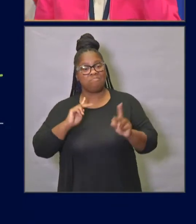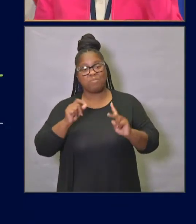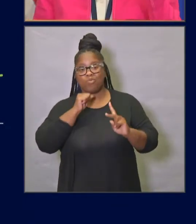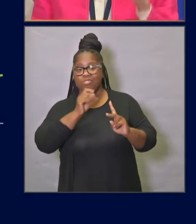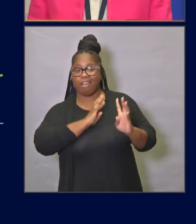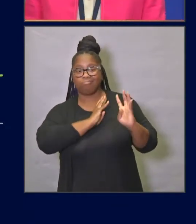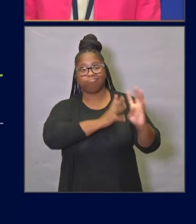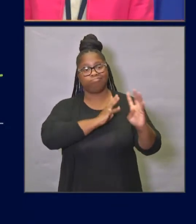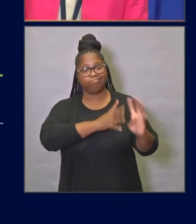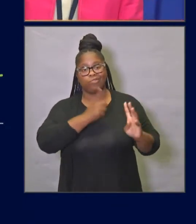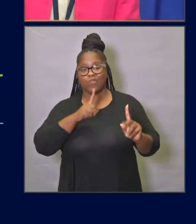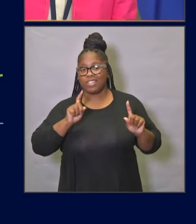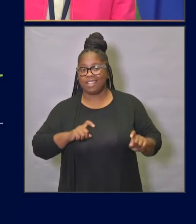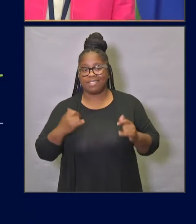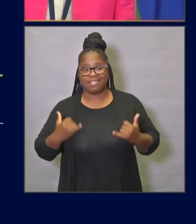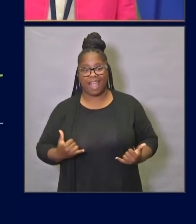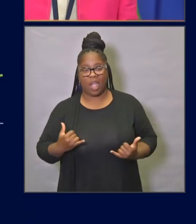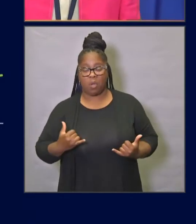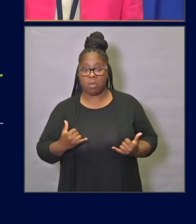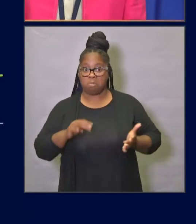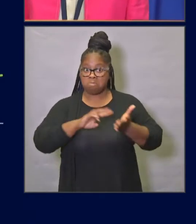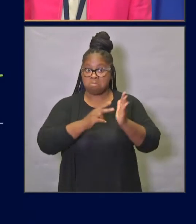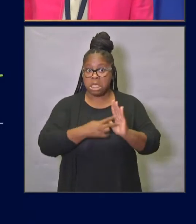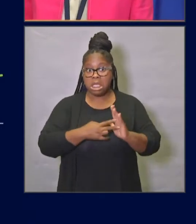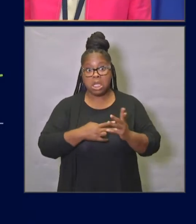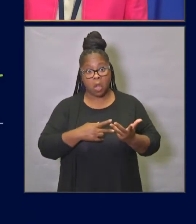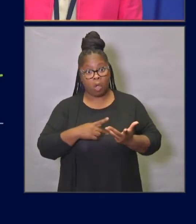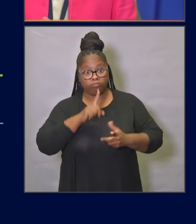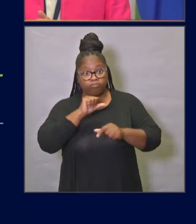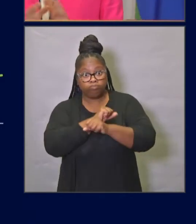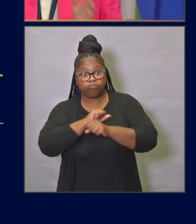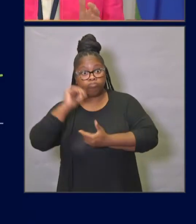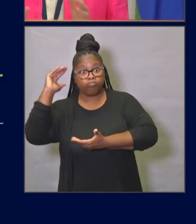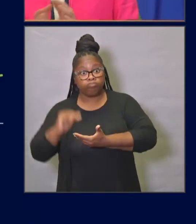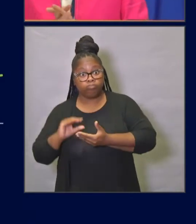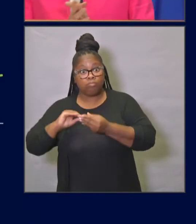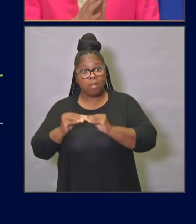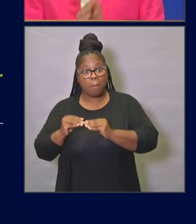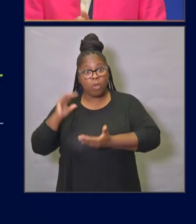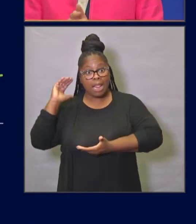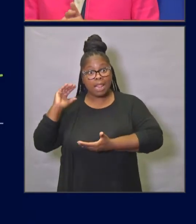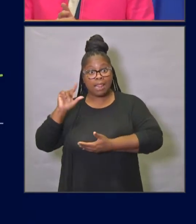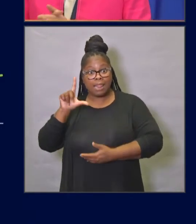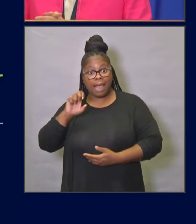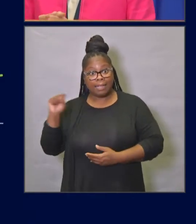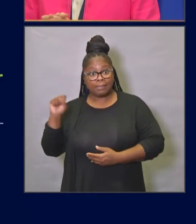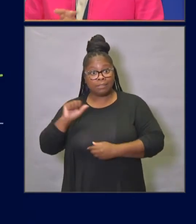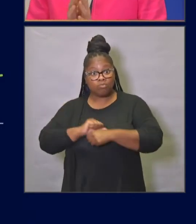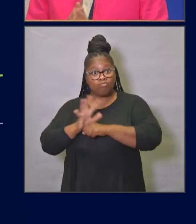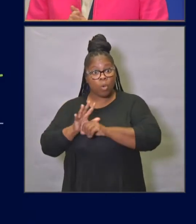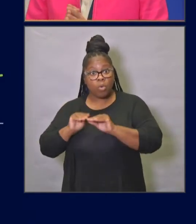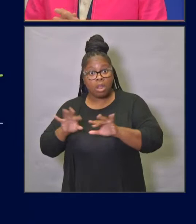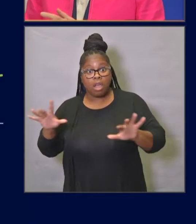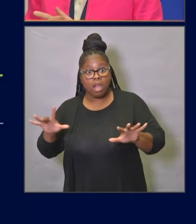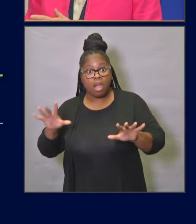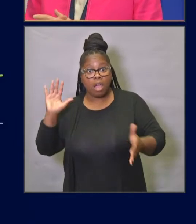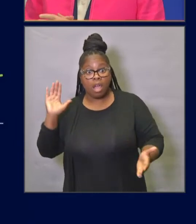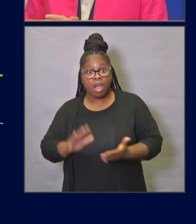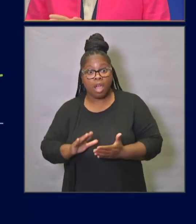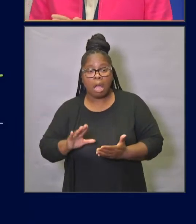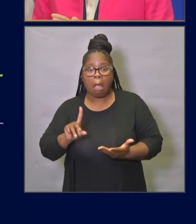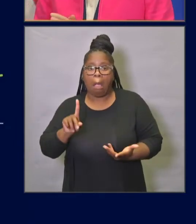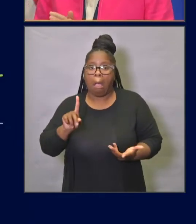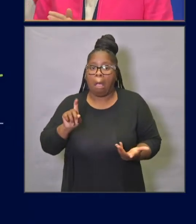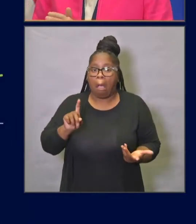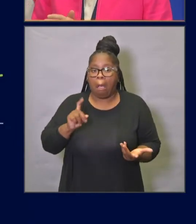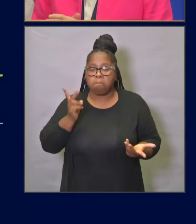we're seeing may unfortunately be artificially low, although I think the trend the declining trend in